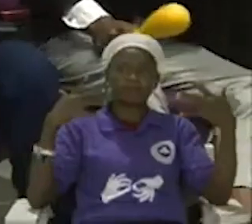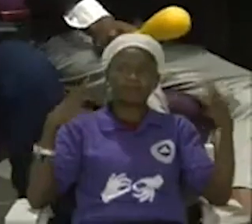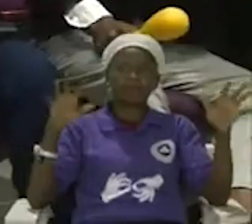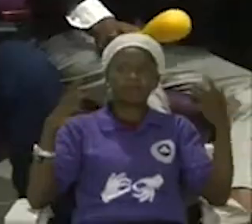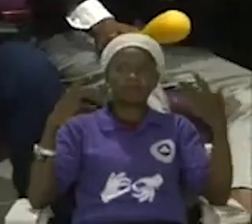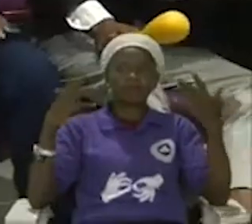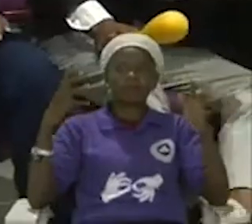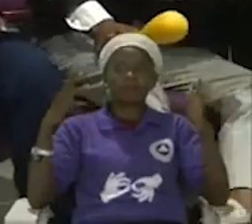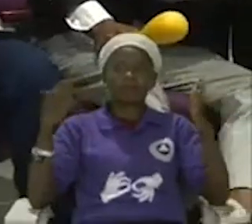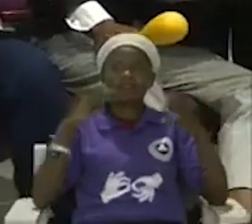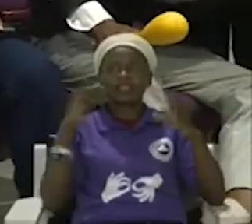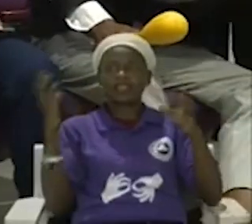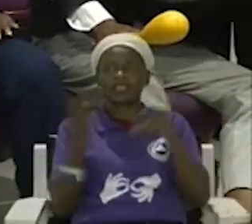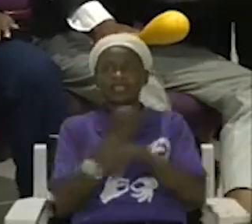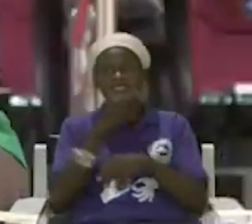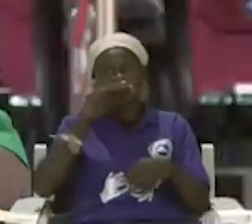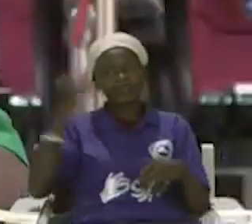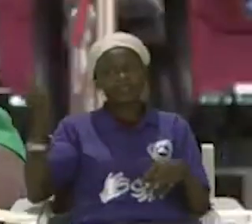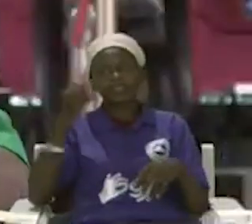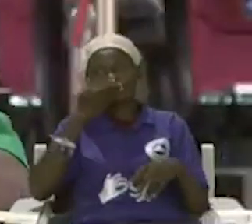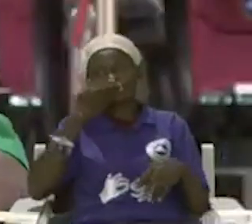They are getting better and better